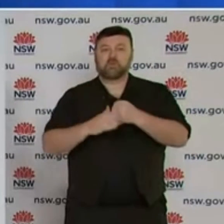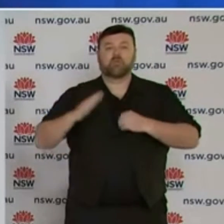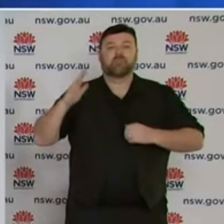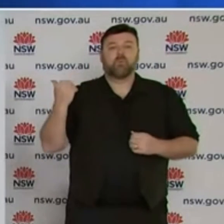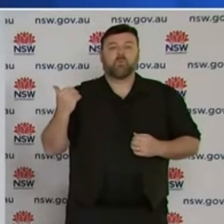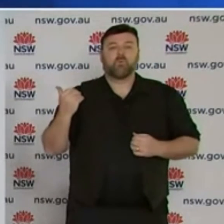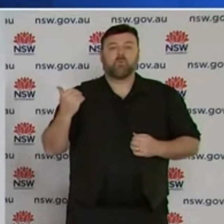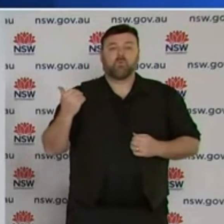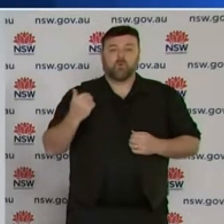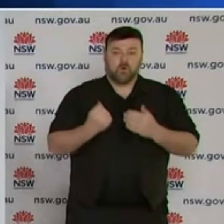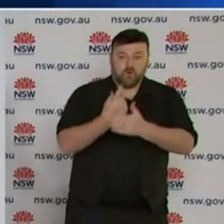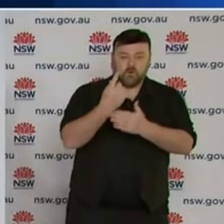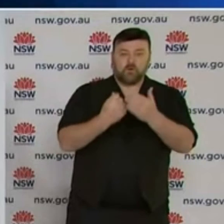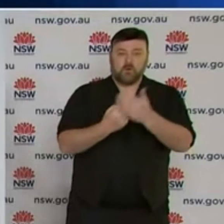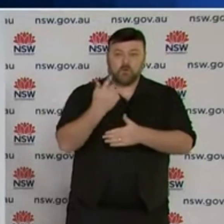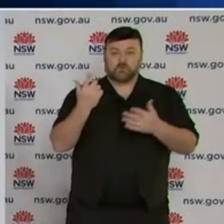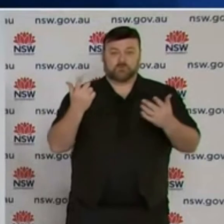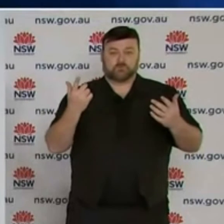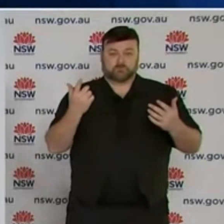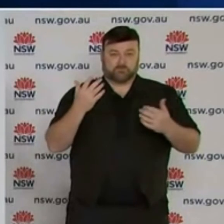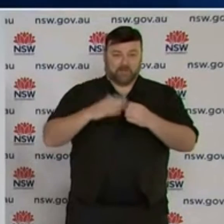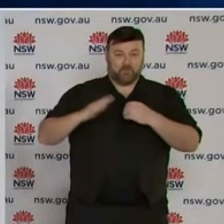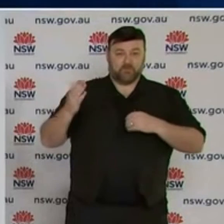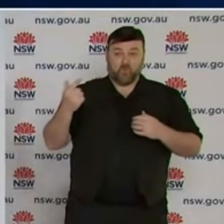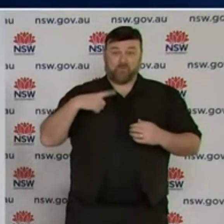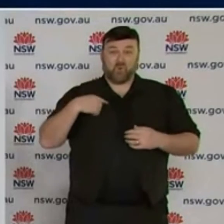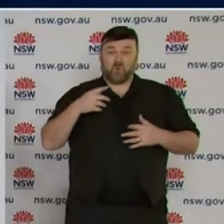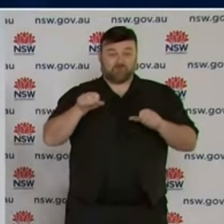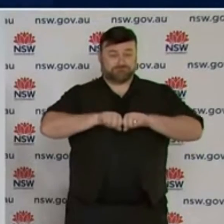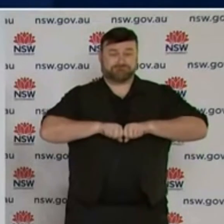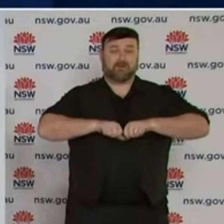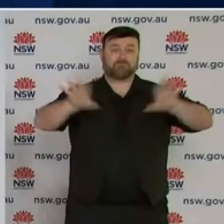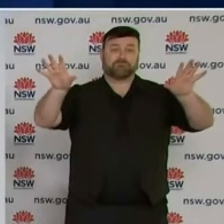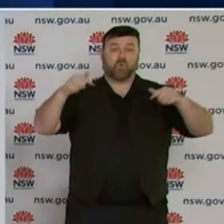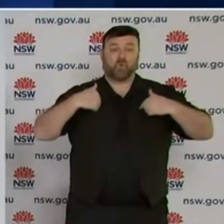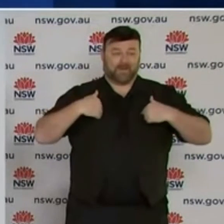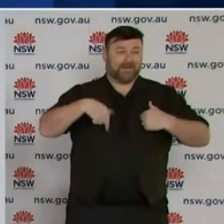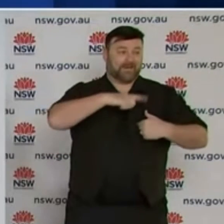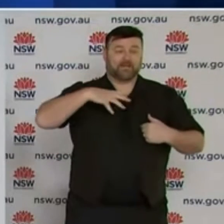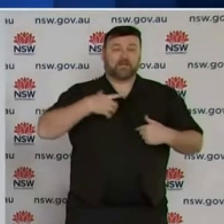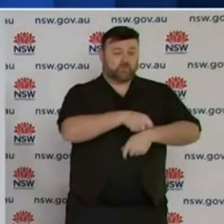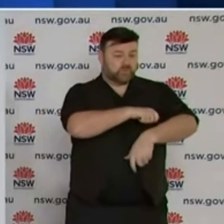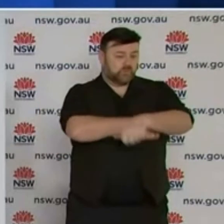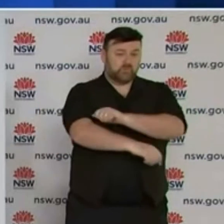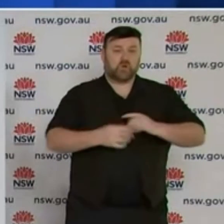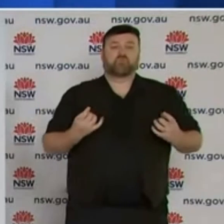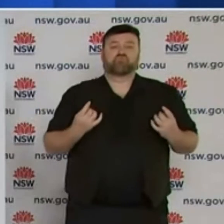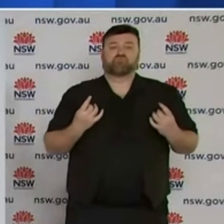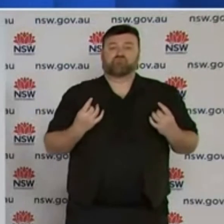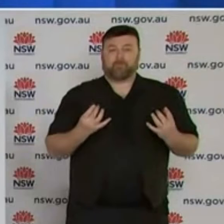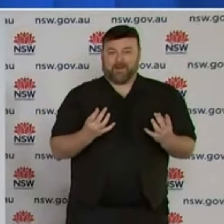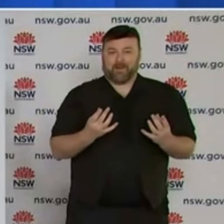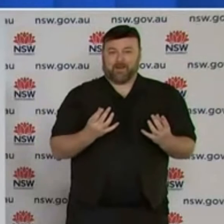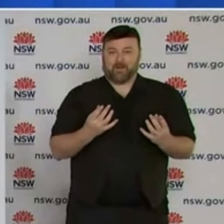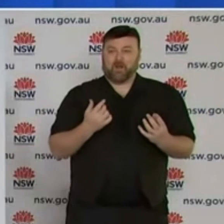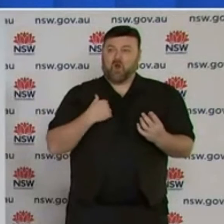in Australia because of the pandemic, and we just have to prepare ourselves. And that's why I'm urging everybody to protect your loved ones,